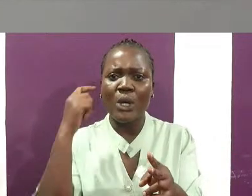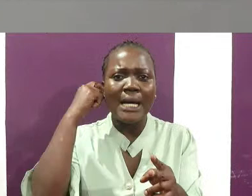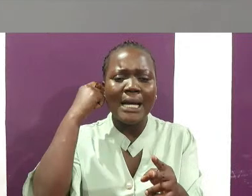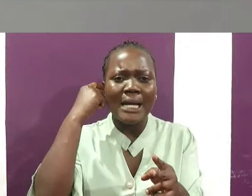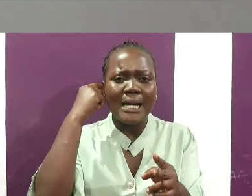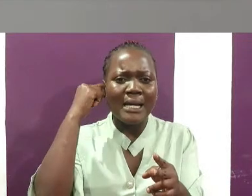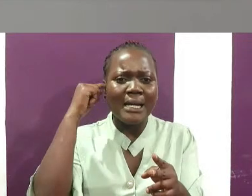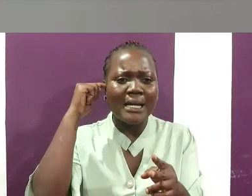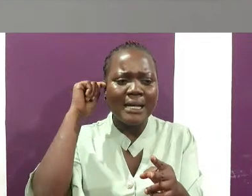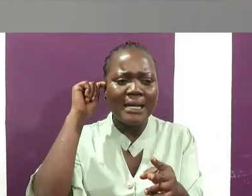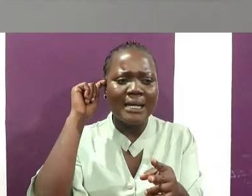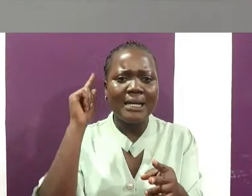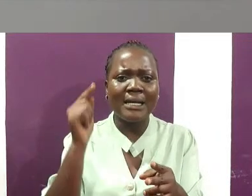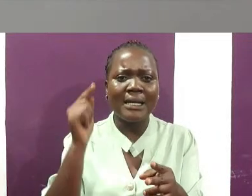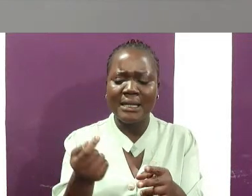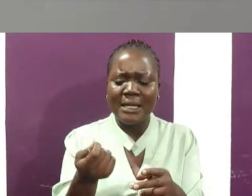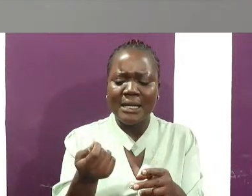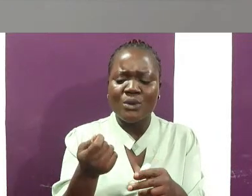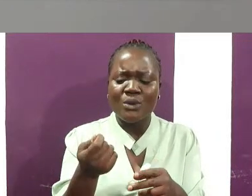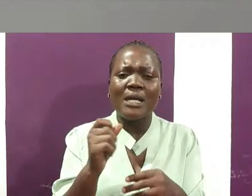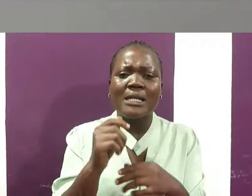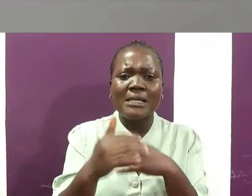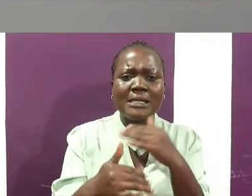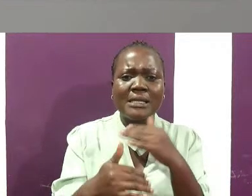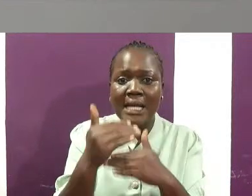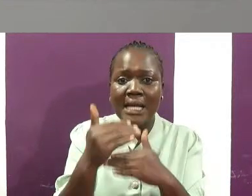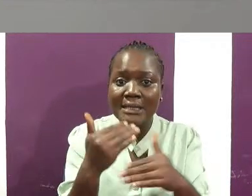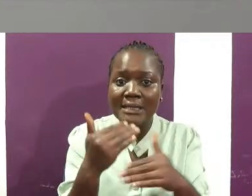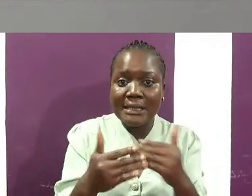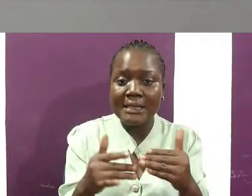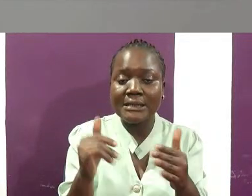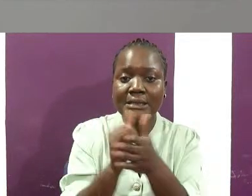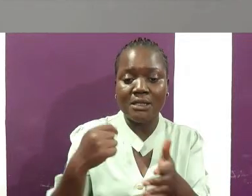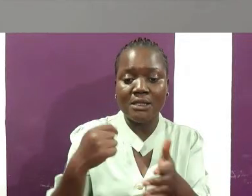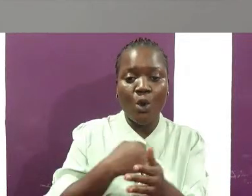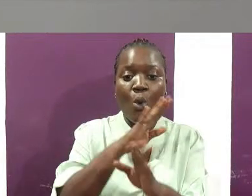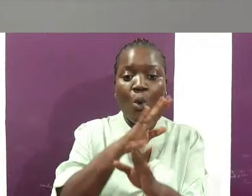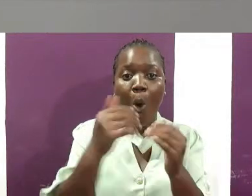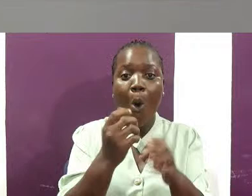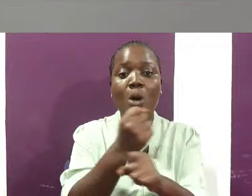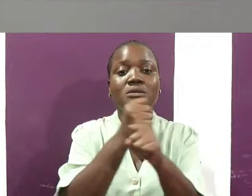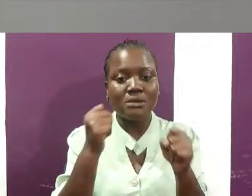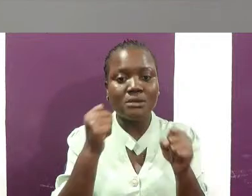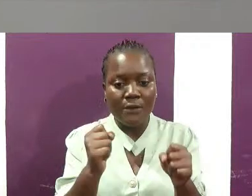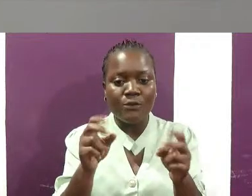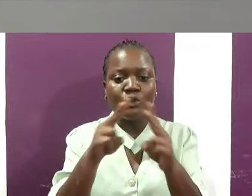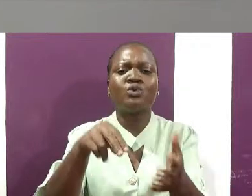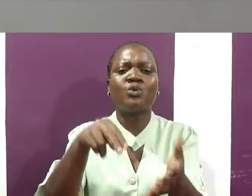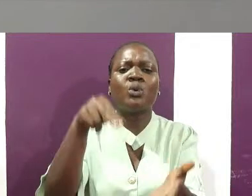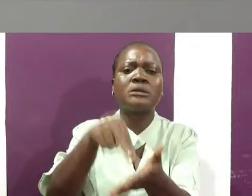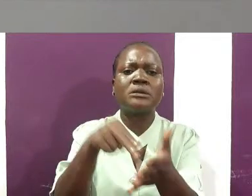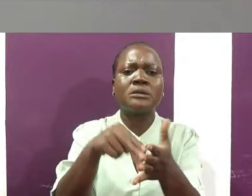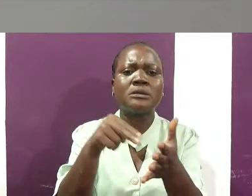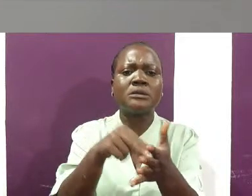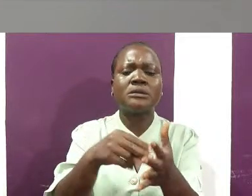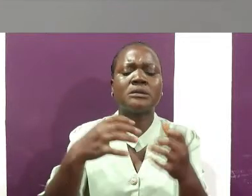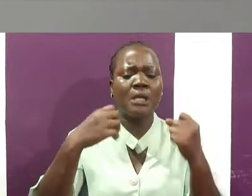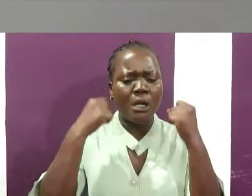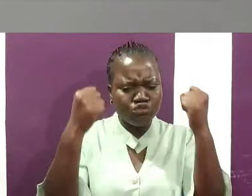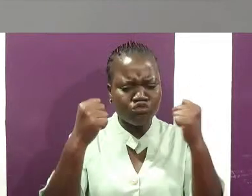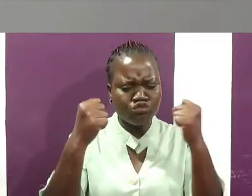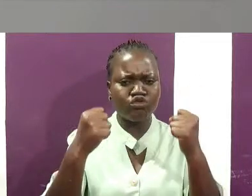adishidie mu ena Christo ama yade yehu. Enti munyina pinti na mu ma